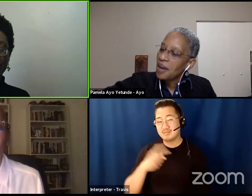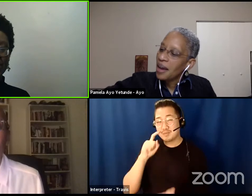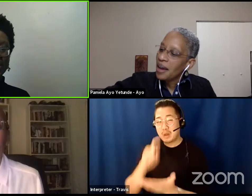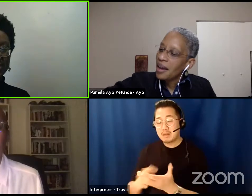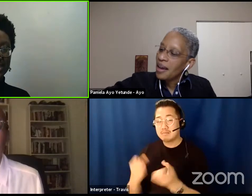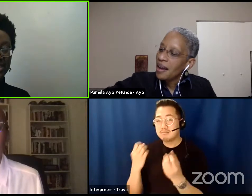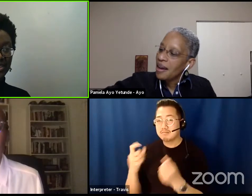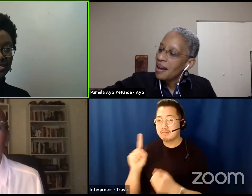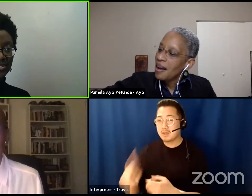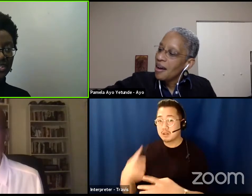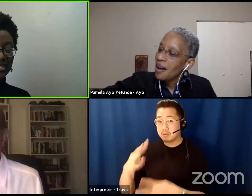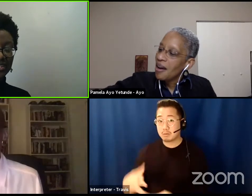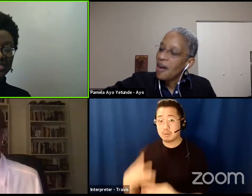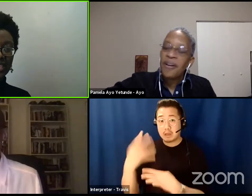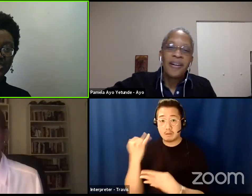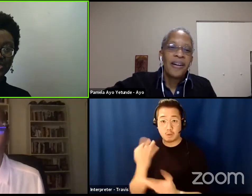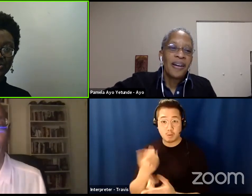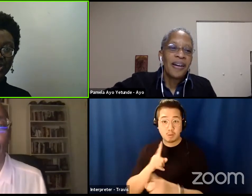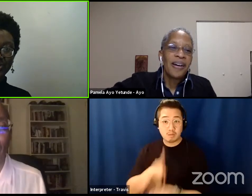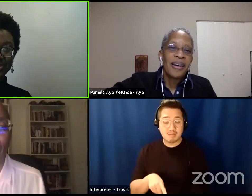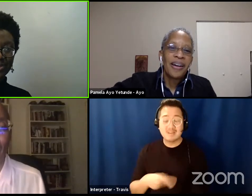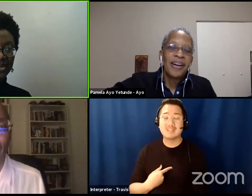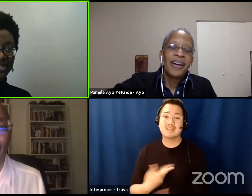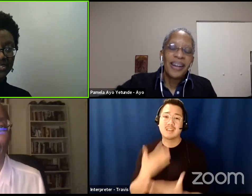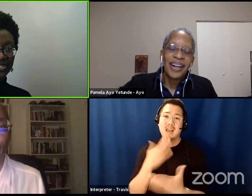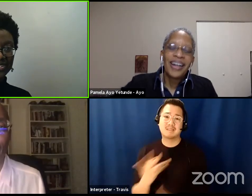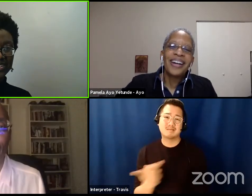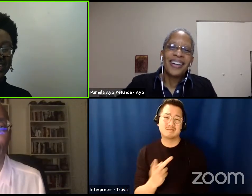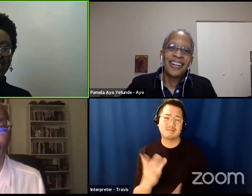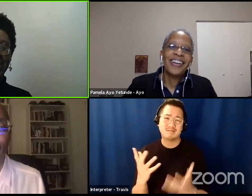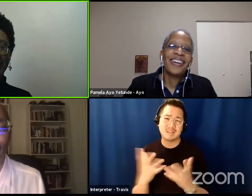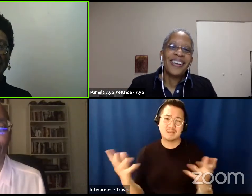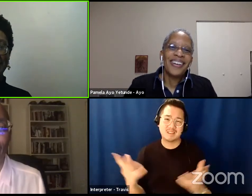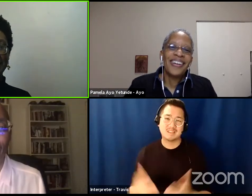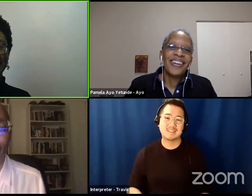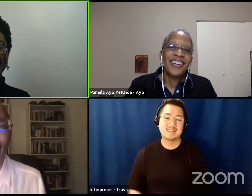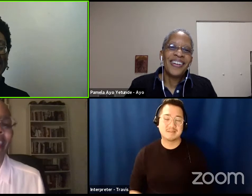you wish to engage. And thank you both so much.